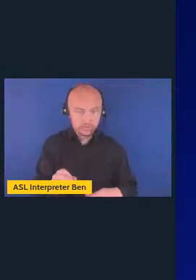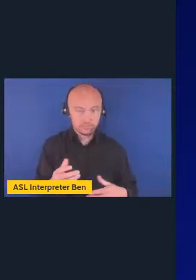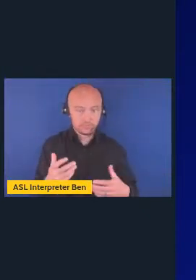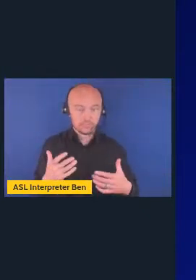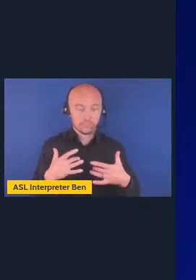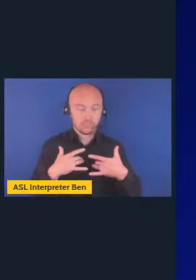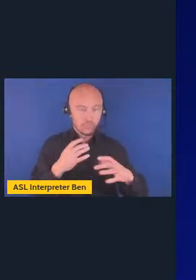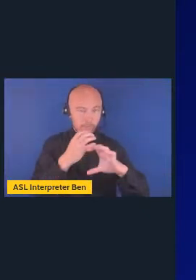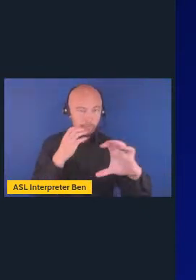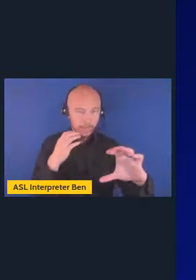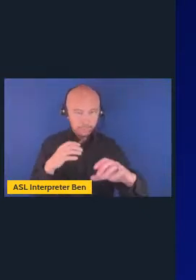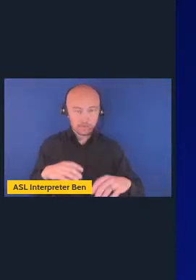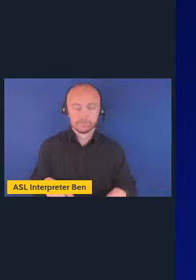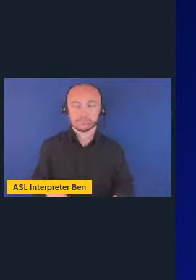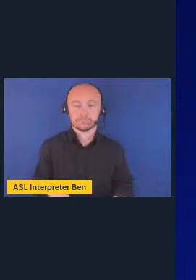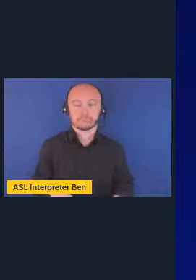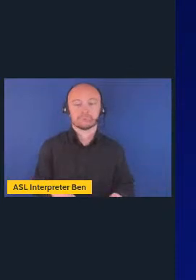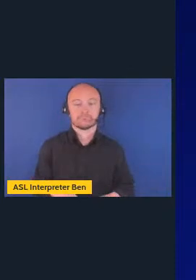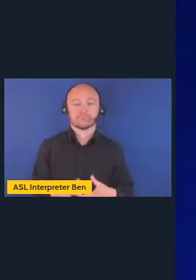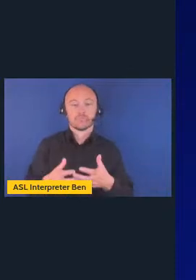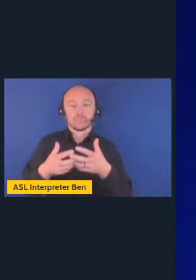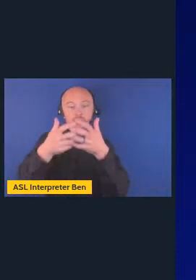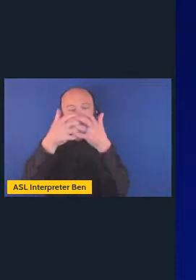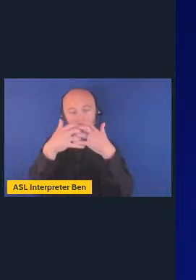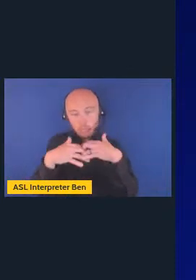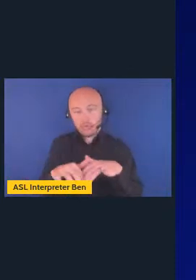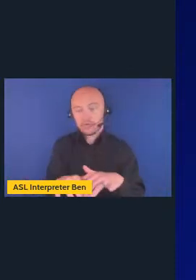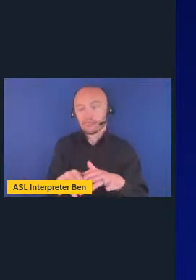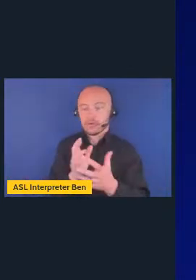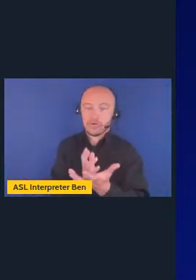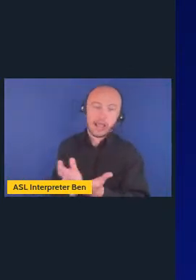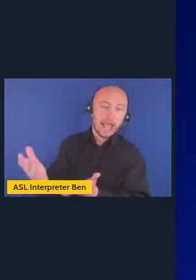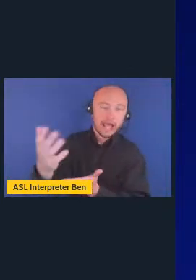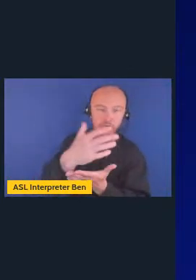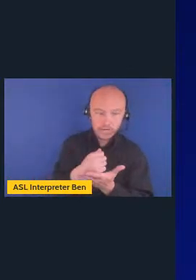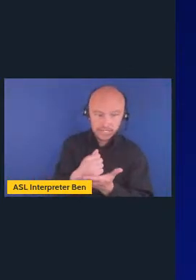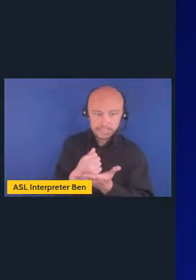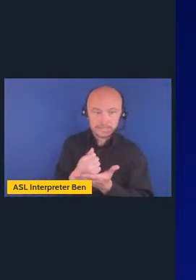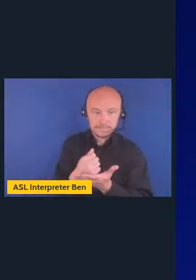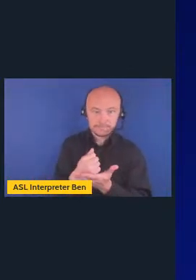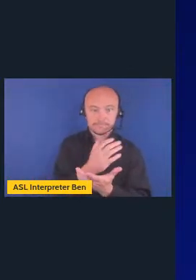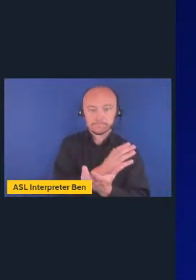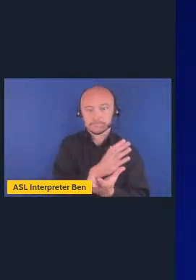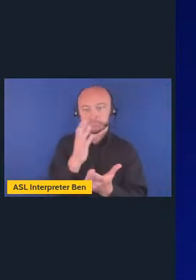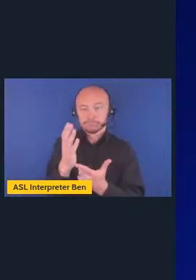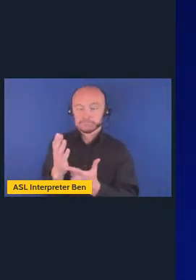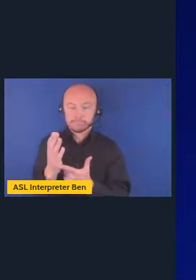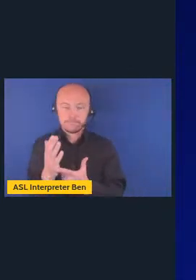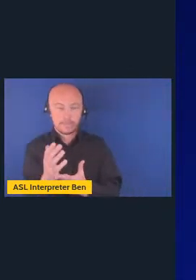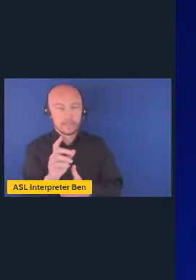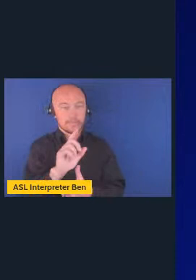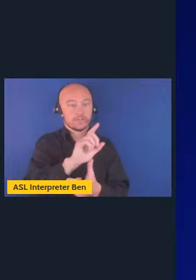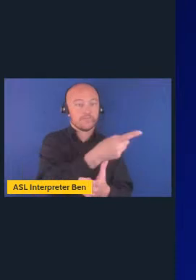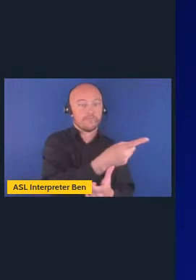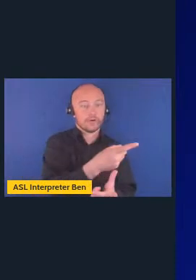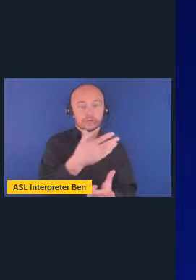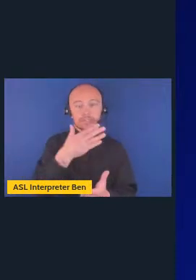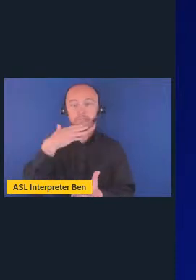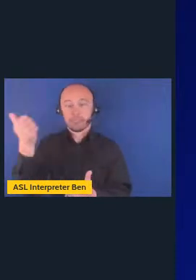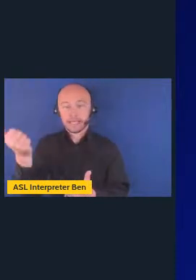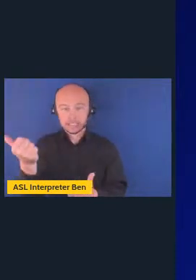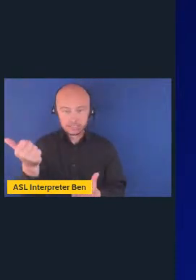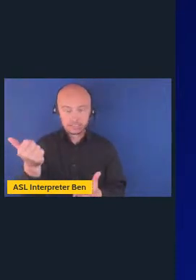pipe. That workflow then performs the aggregation logic. And as this is a first best aggregator,